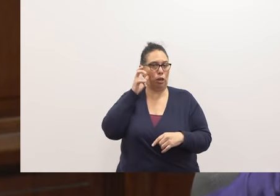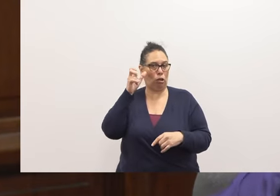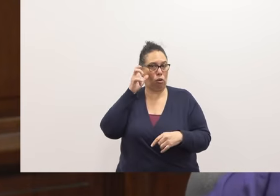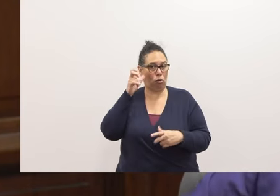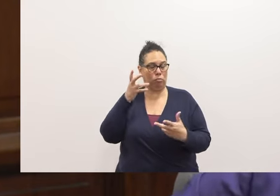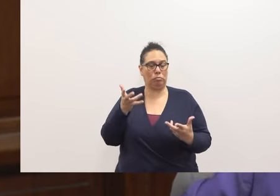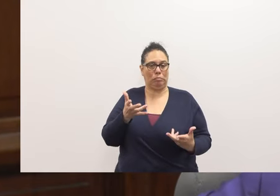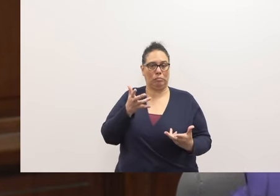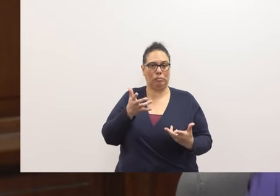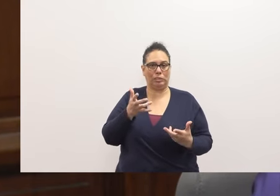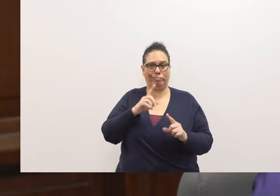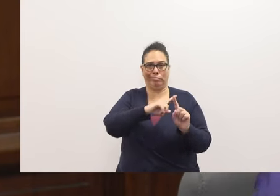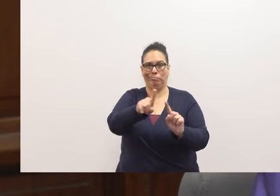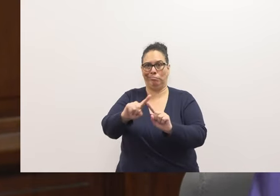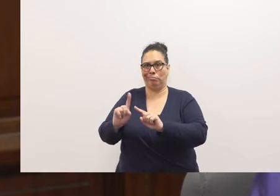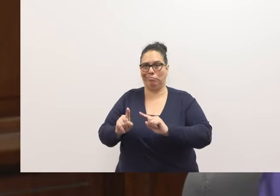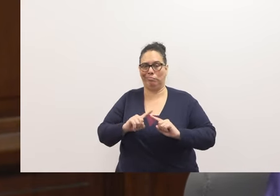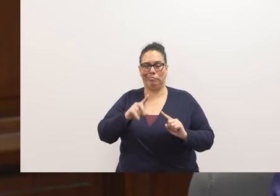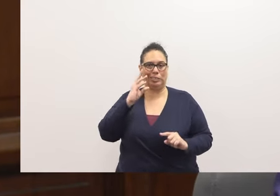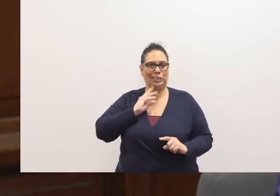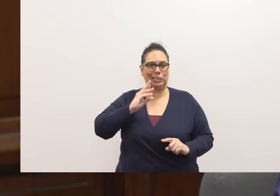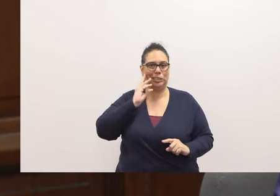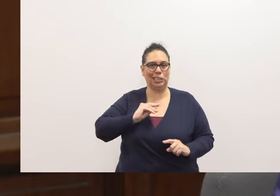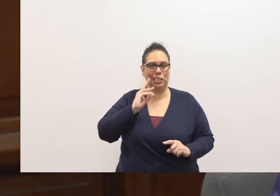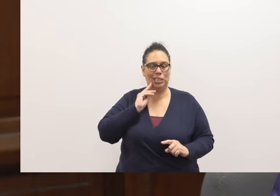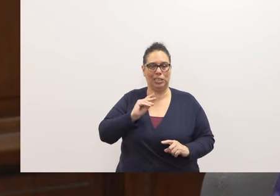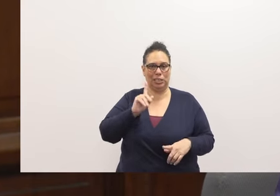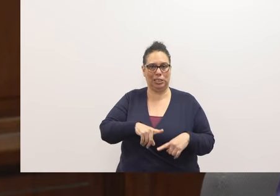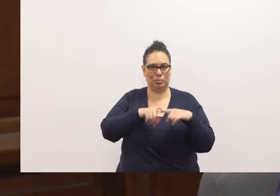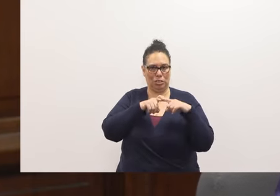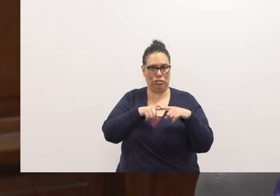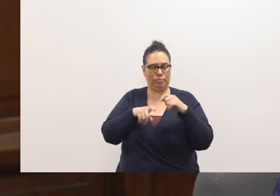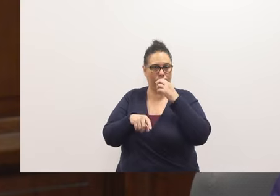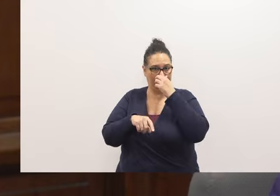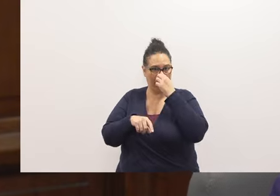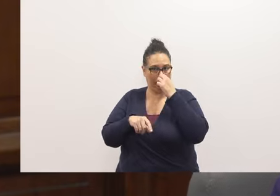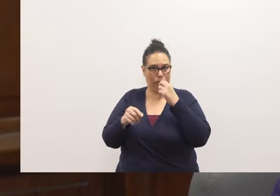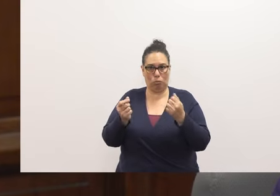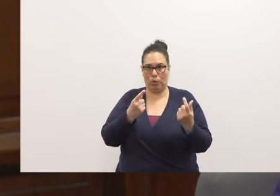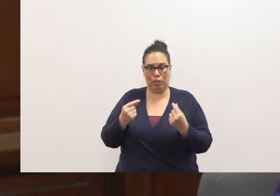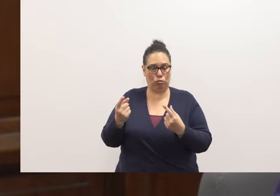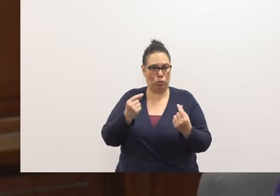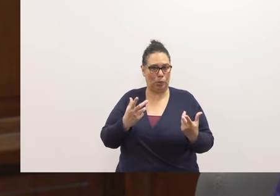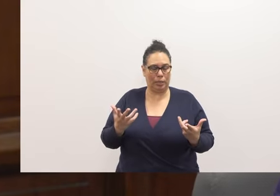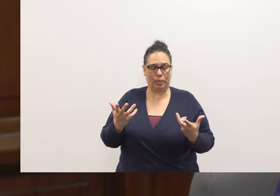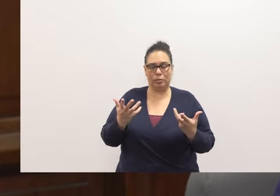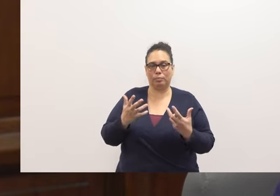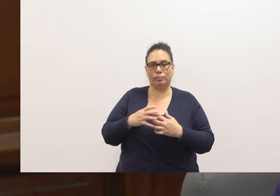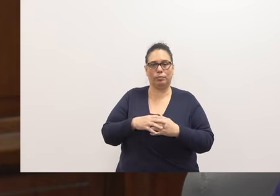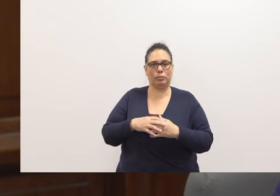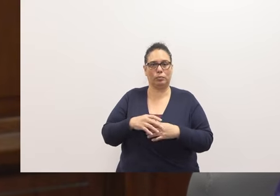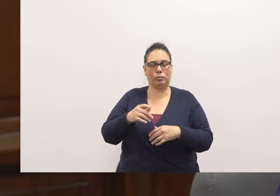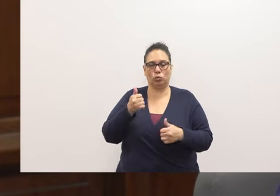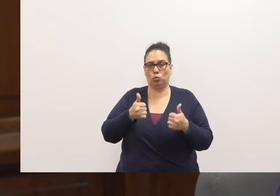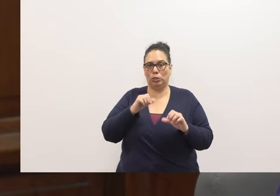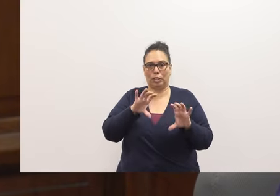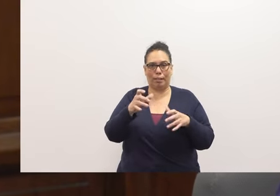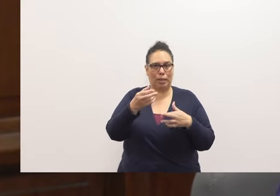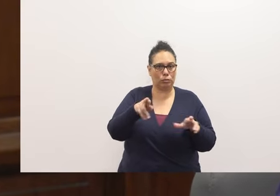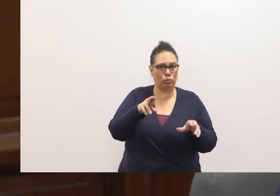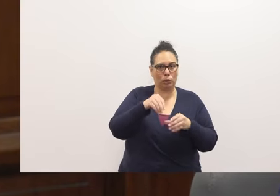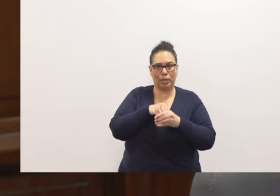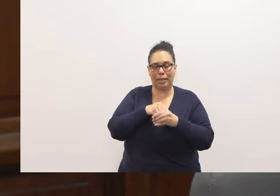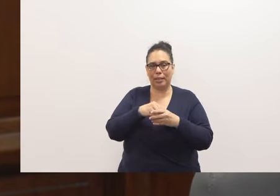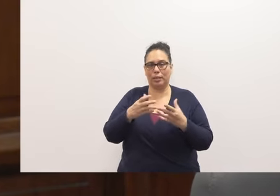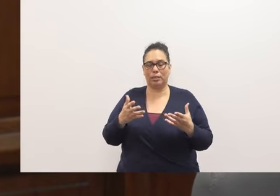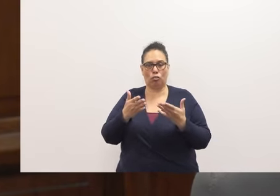disparate experiences when a student gets an in-school suspension. What are they doing? You know, whose classroom they're in,